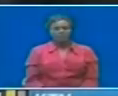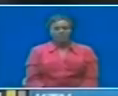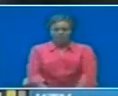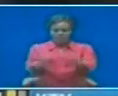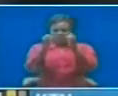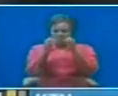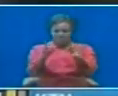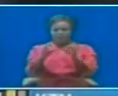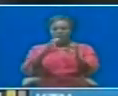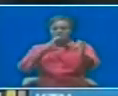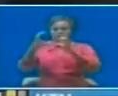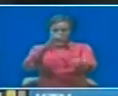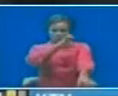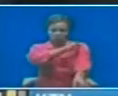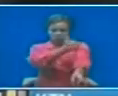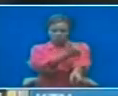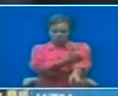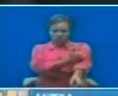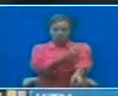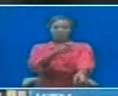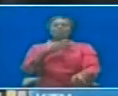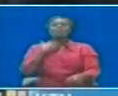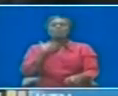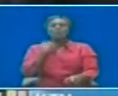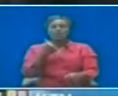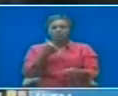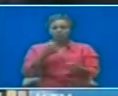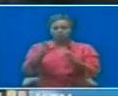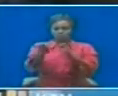If the Communications Authority can, pursuant to Regulation 7,